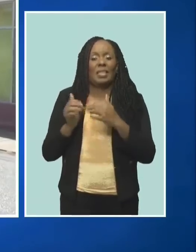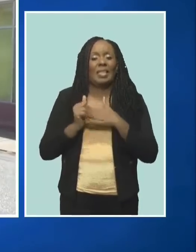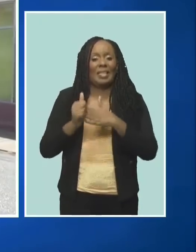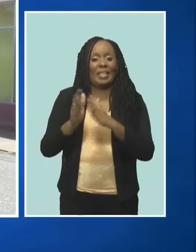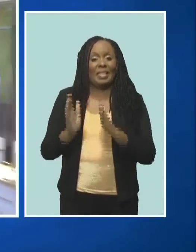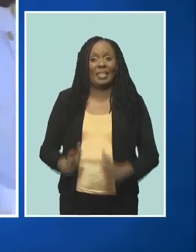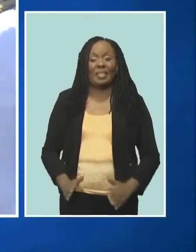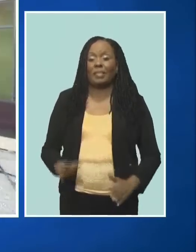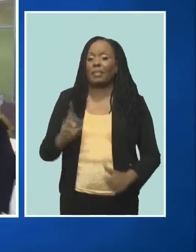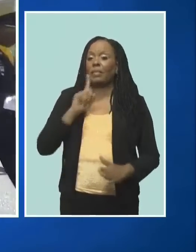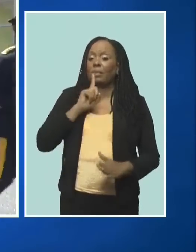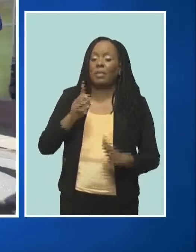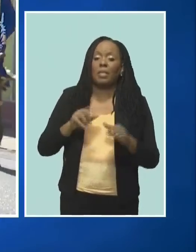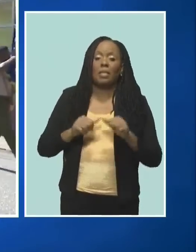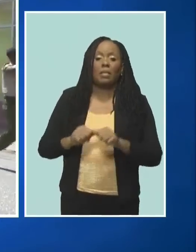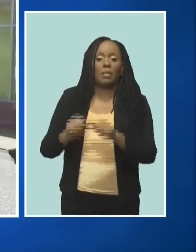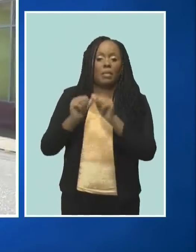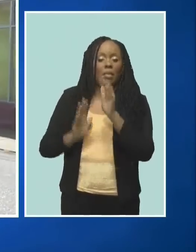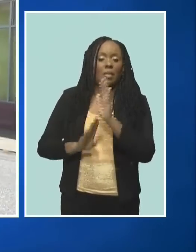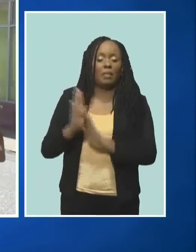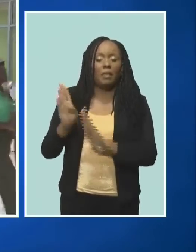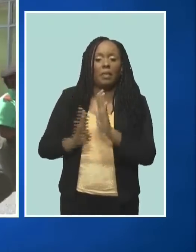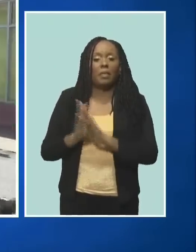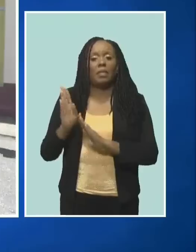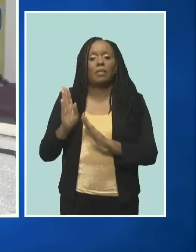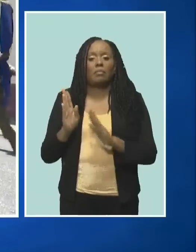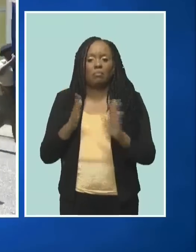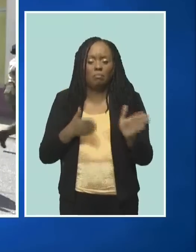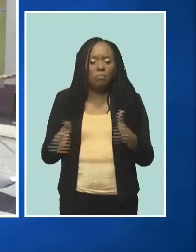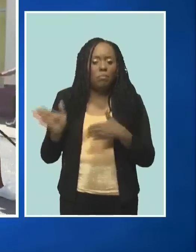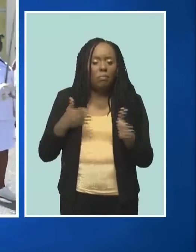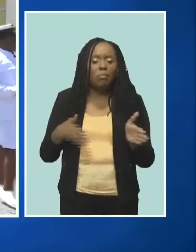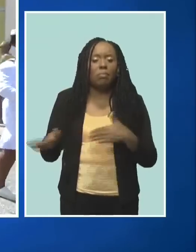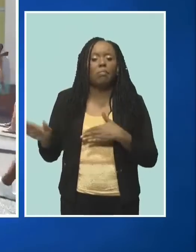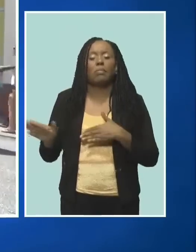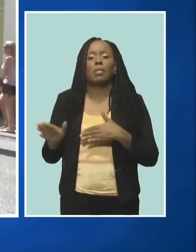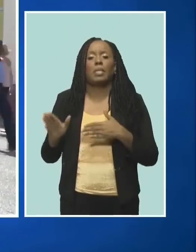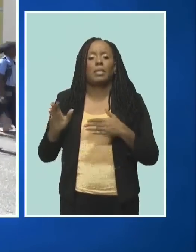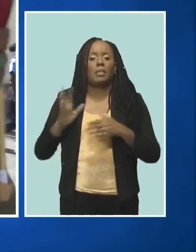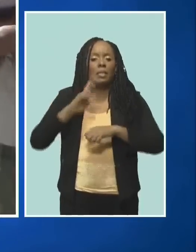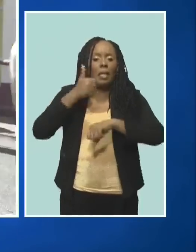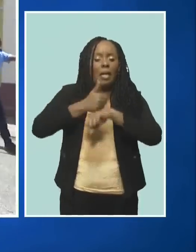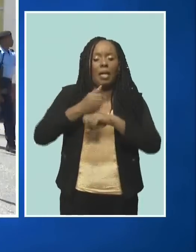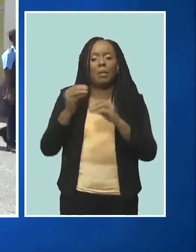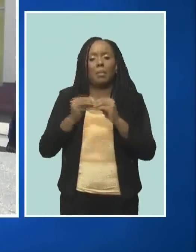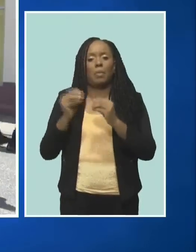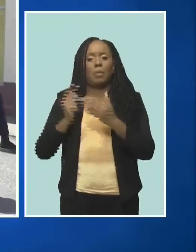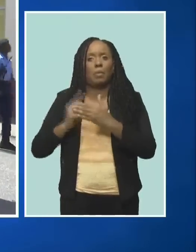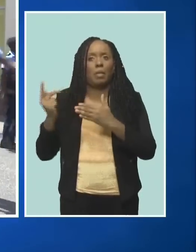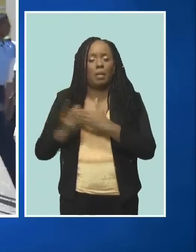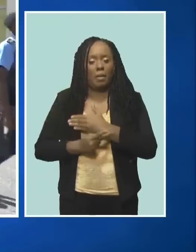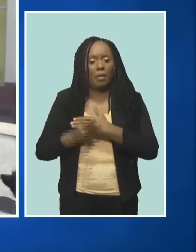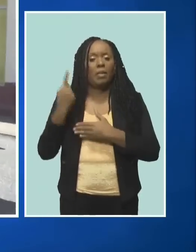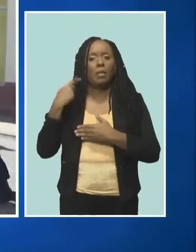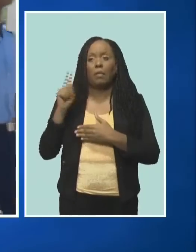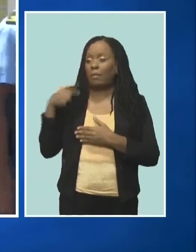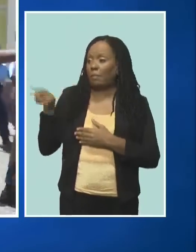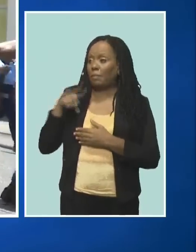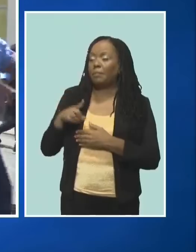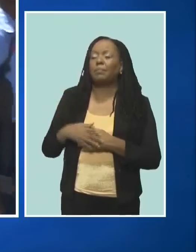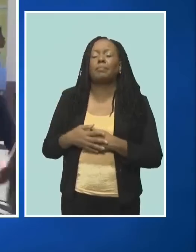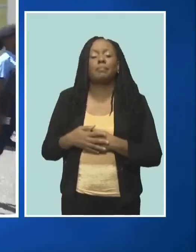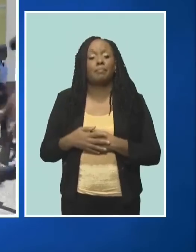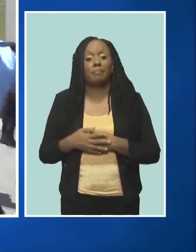continue to develop and implement strategies and programs for the expansion of cadetting regionally. To this end, I fully endorse